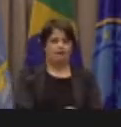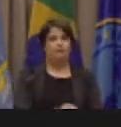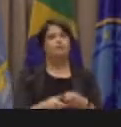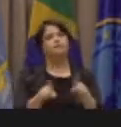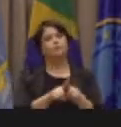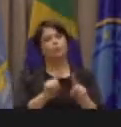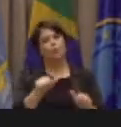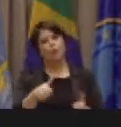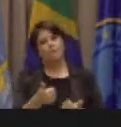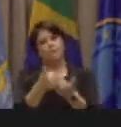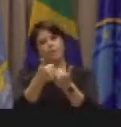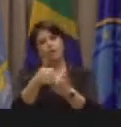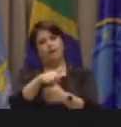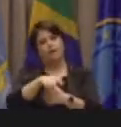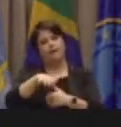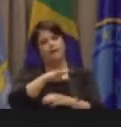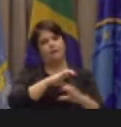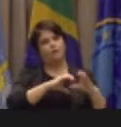project